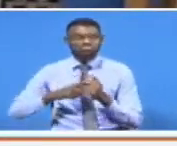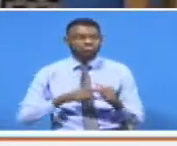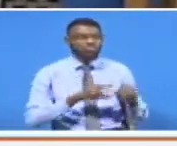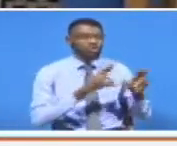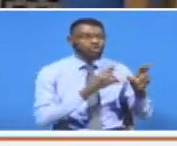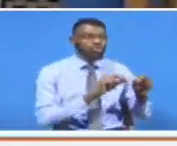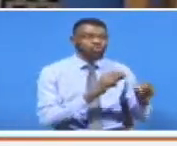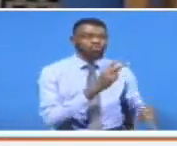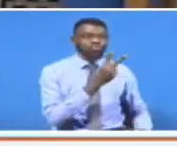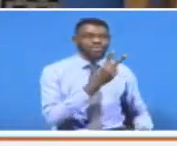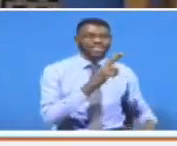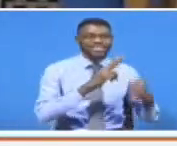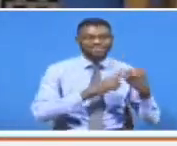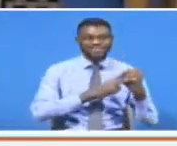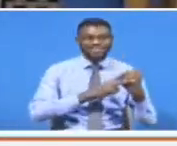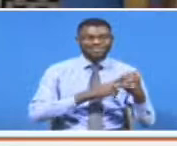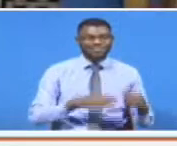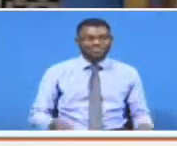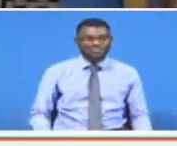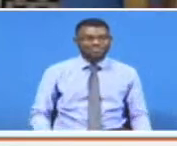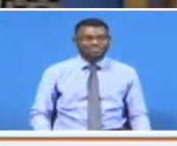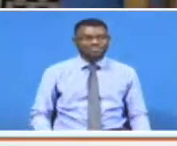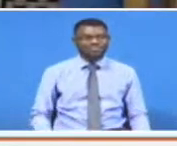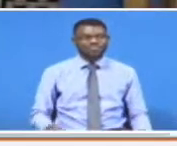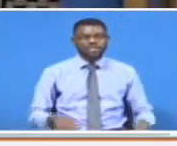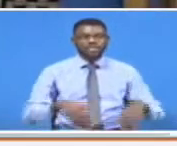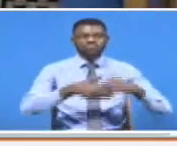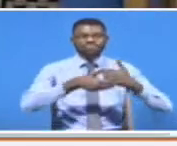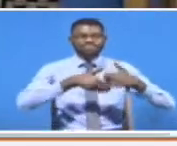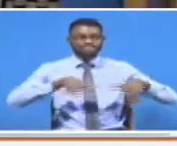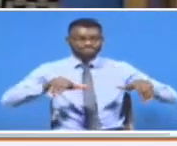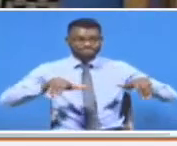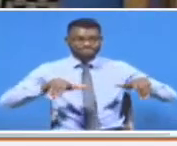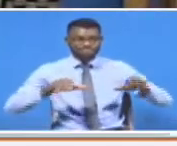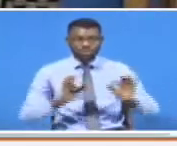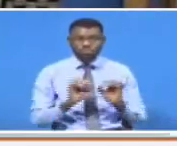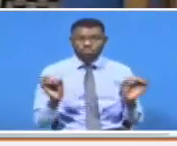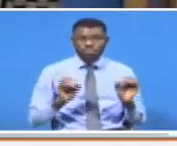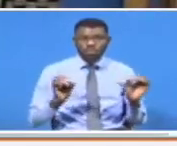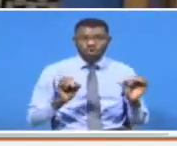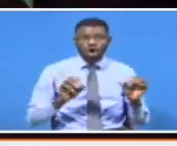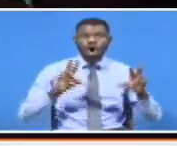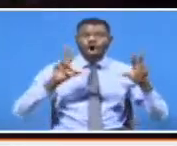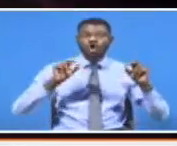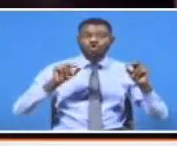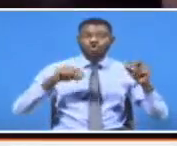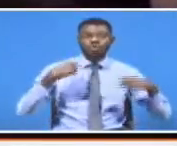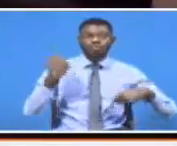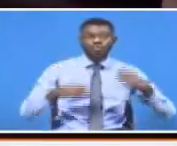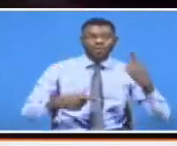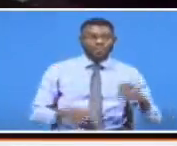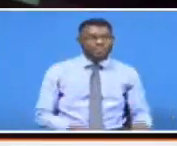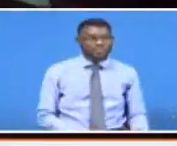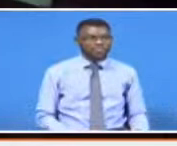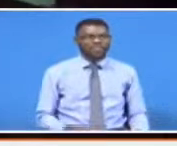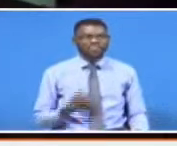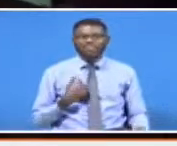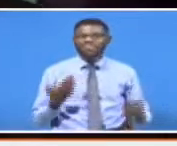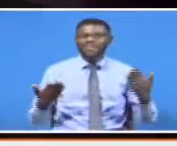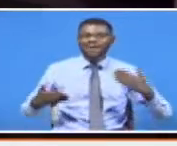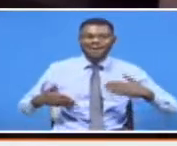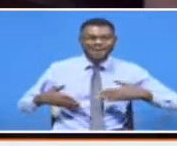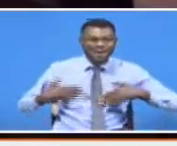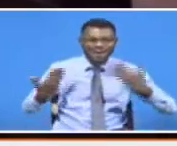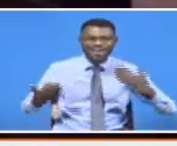nays 27, abstention 0. So the nays have it. I'm extremely excited,